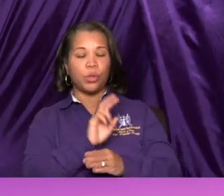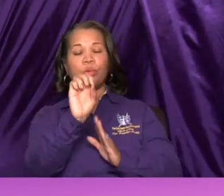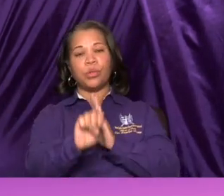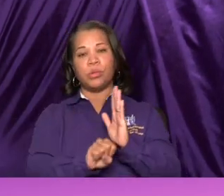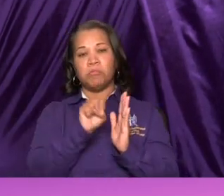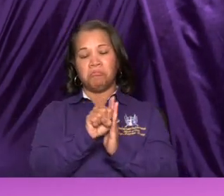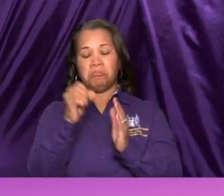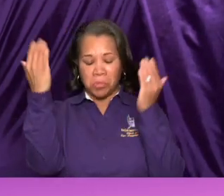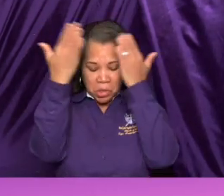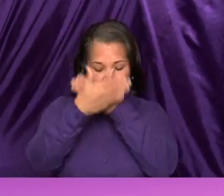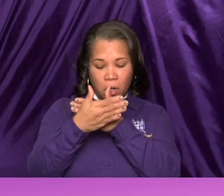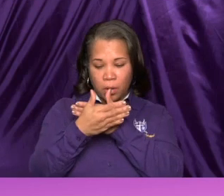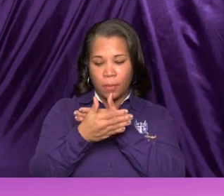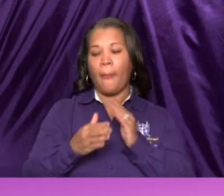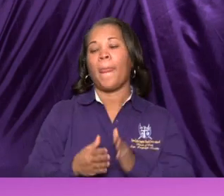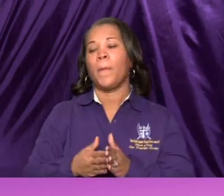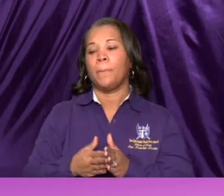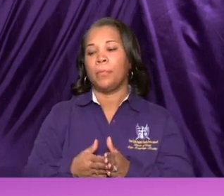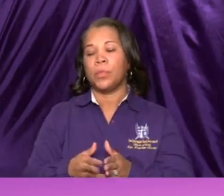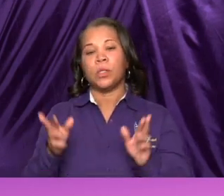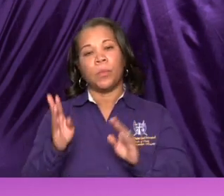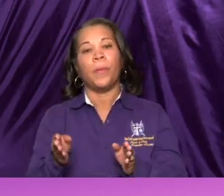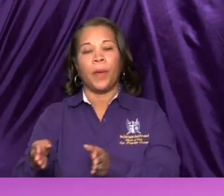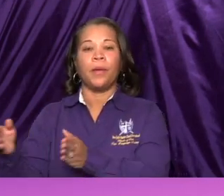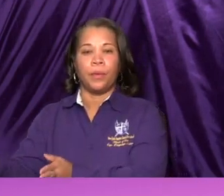position you right where he needs you to be.